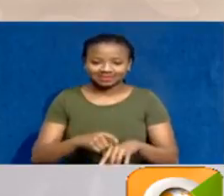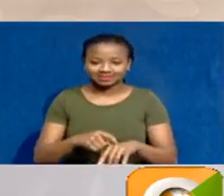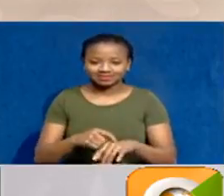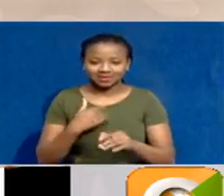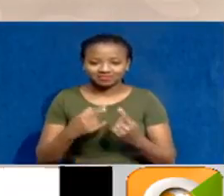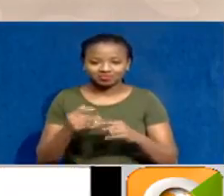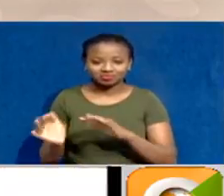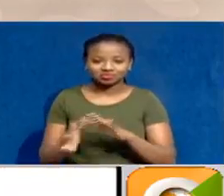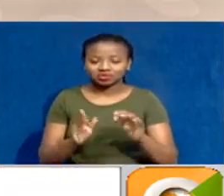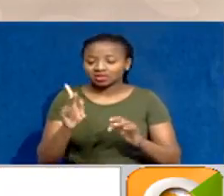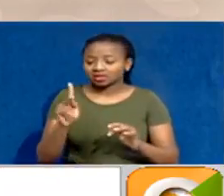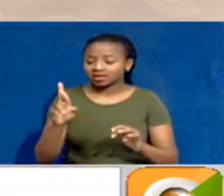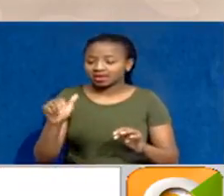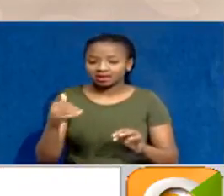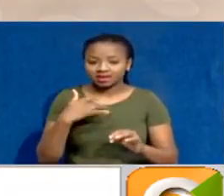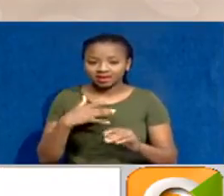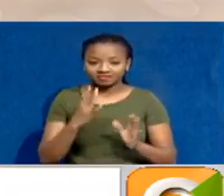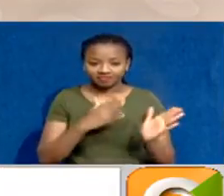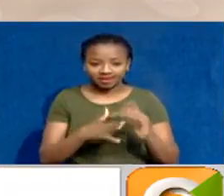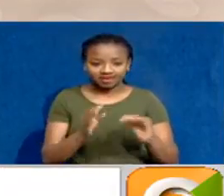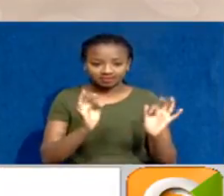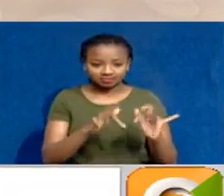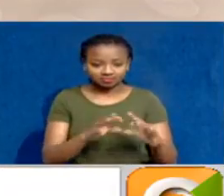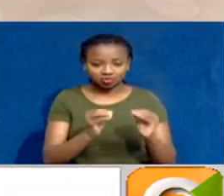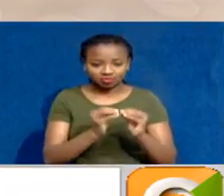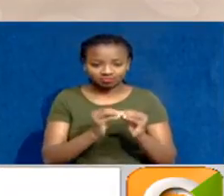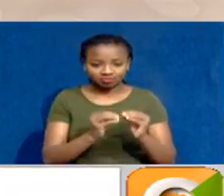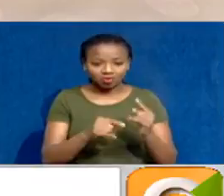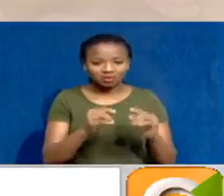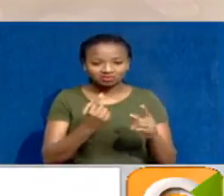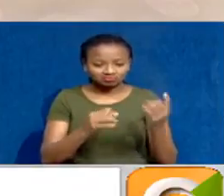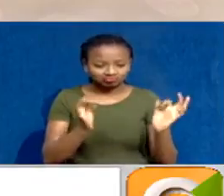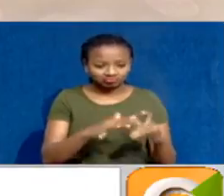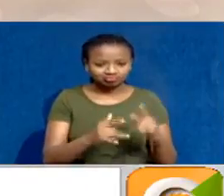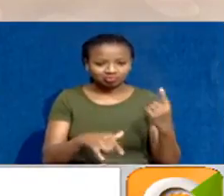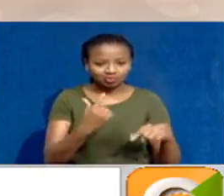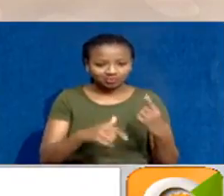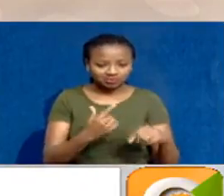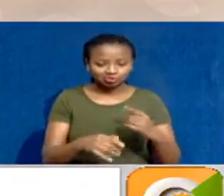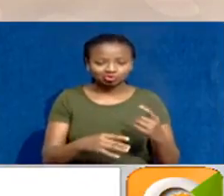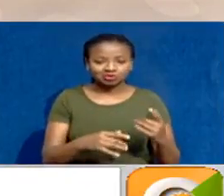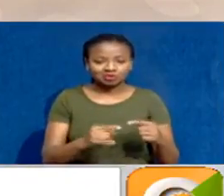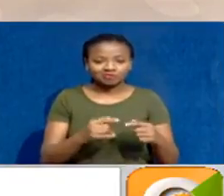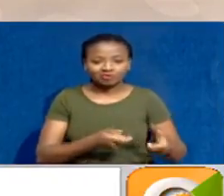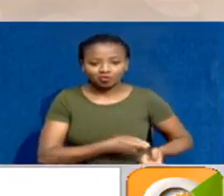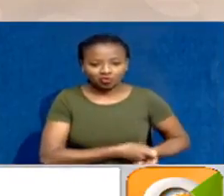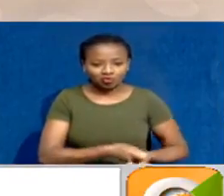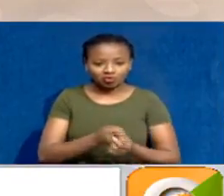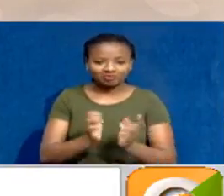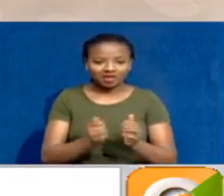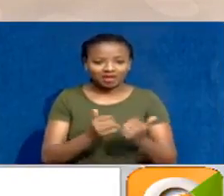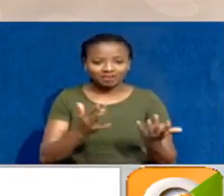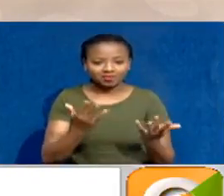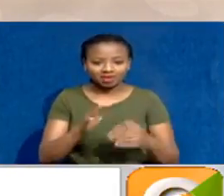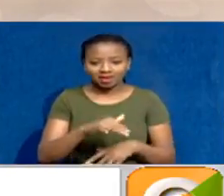Mamlaka ya ukusanyaji ushuru nchini KRA iliandaa shindano la Gofu la kuadhimisha mwezi wa mlipaji ushuru katika uwanja wa